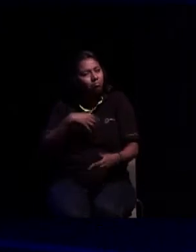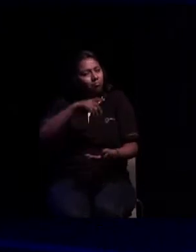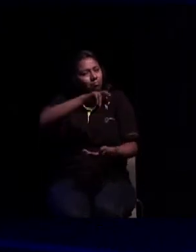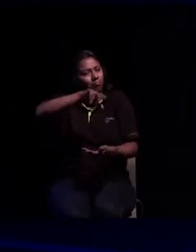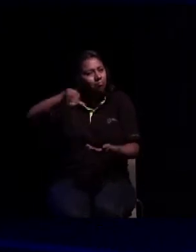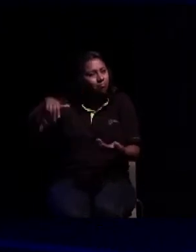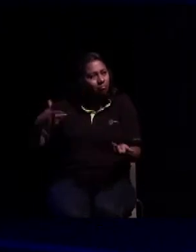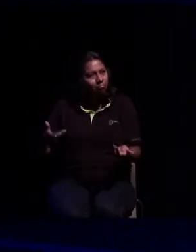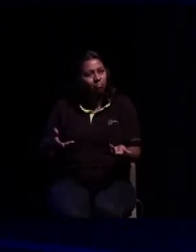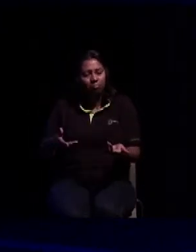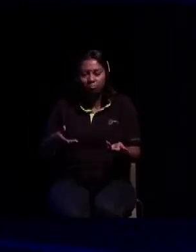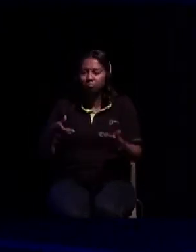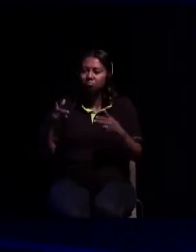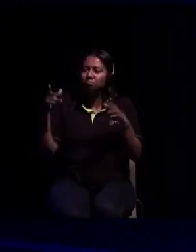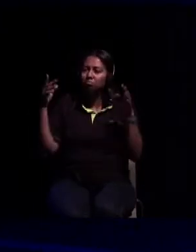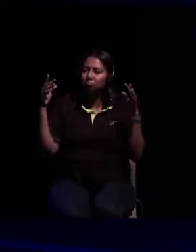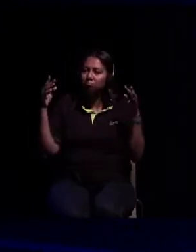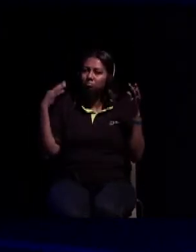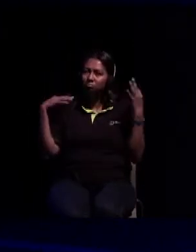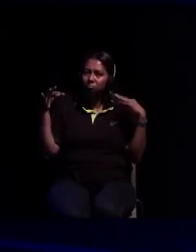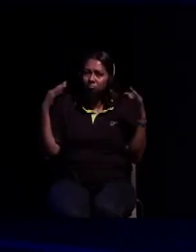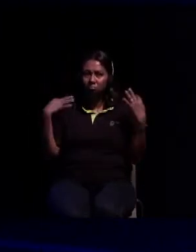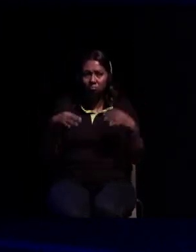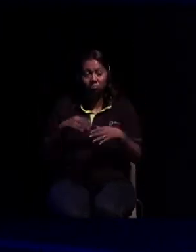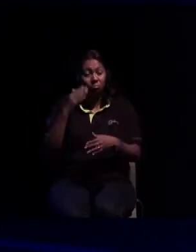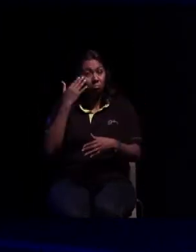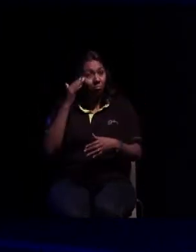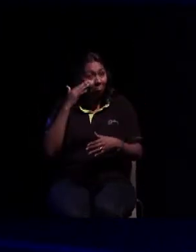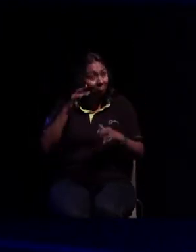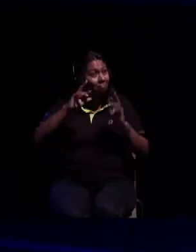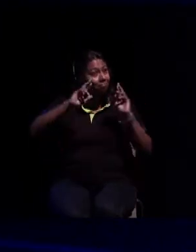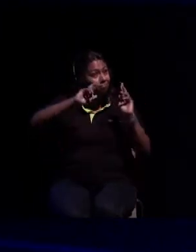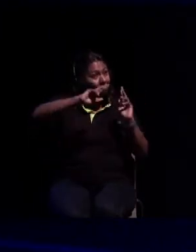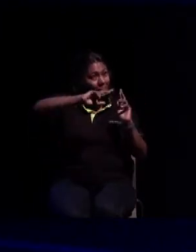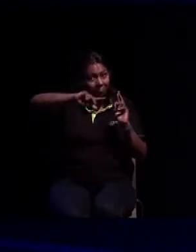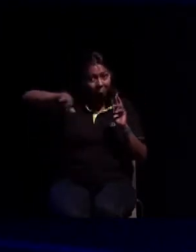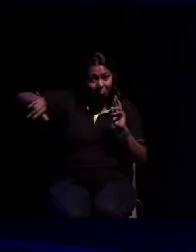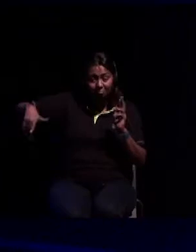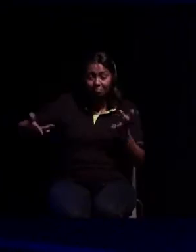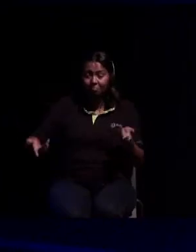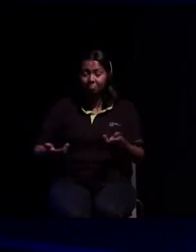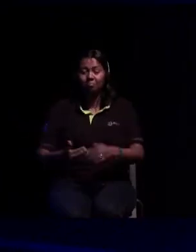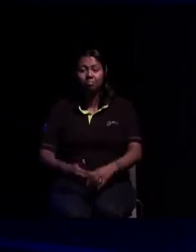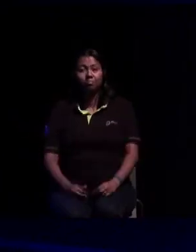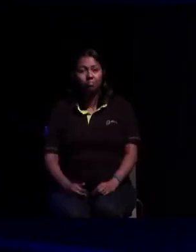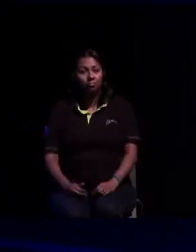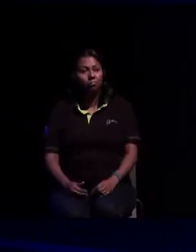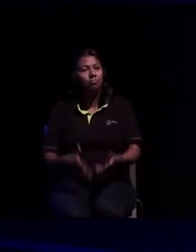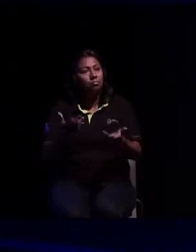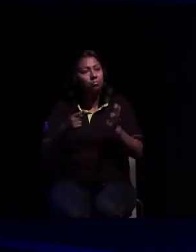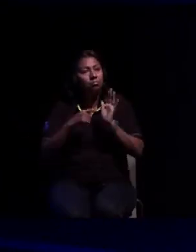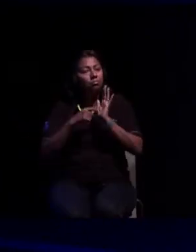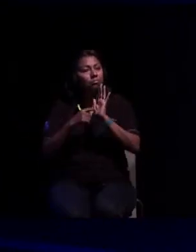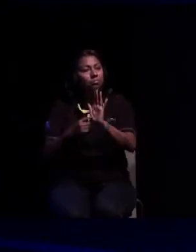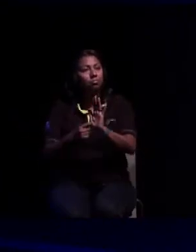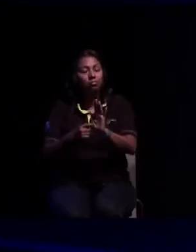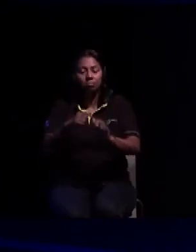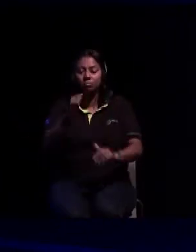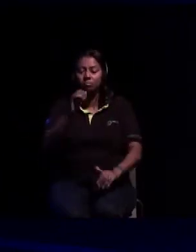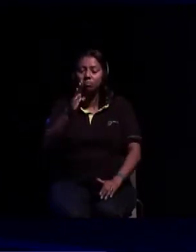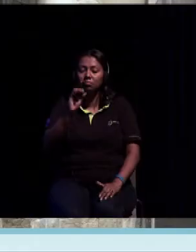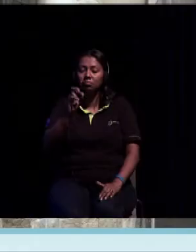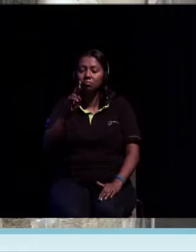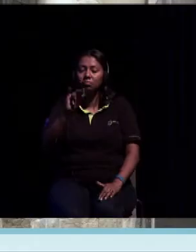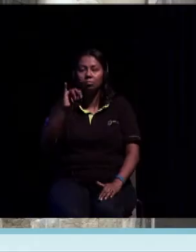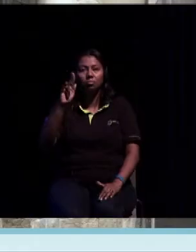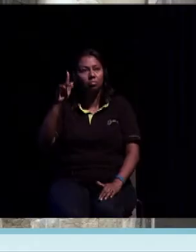understandings about this. So this is one of the Aboriginal perspectives that I've been fortunate enough to learn from. However,